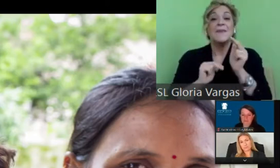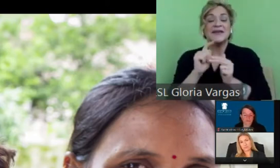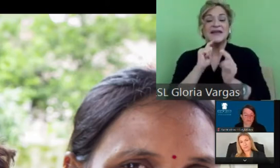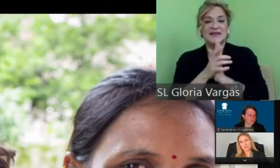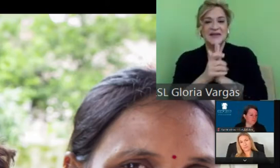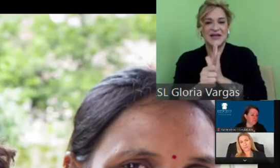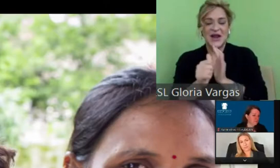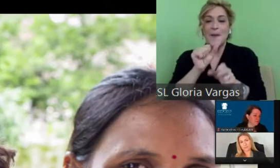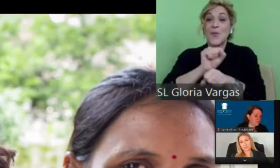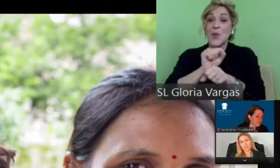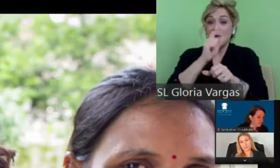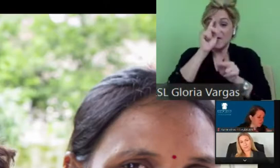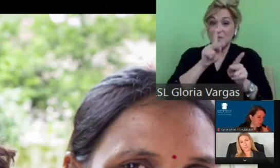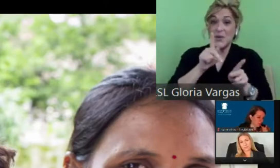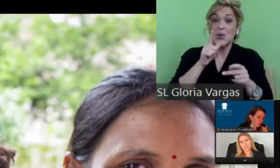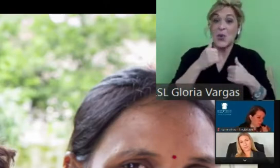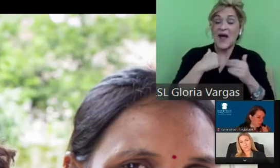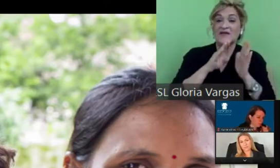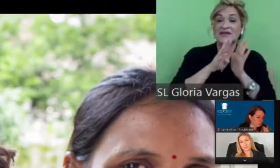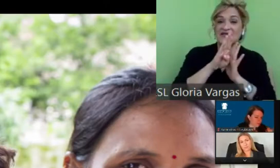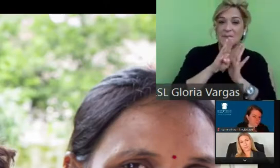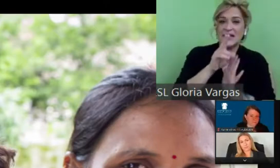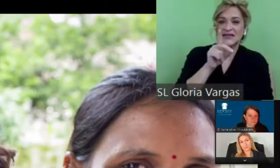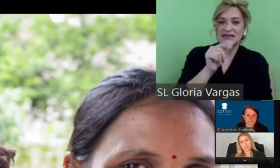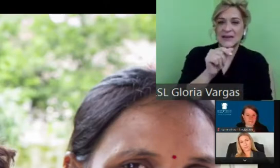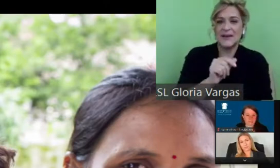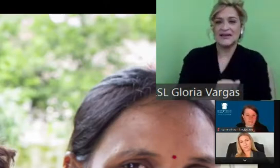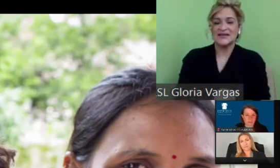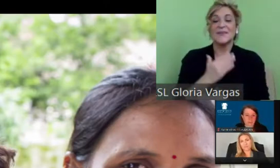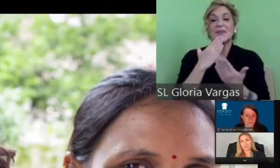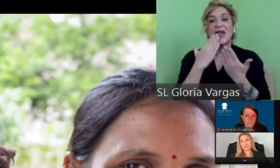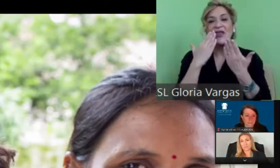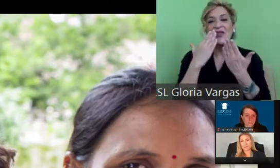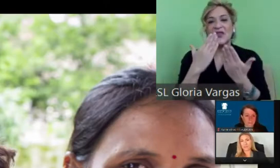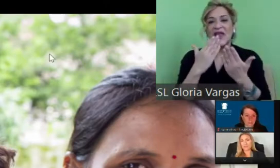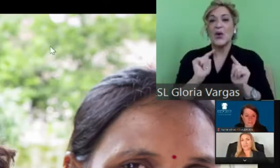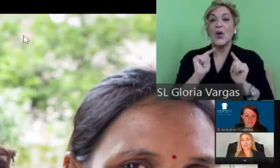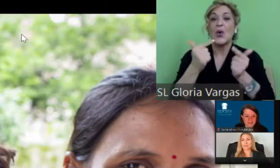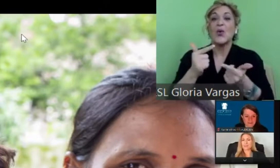employment for people with developmental disabilities. Thank you. Over to Genevieve.